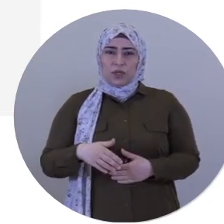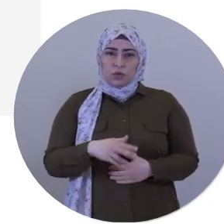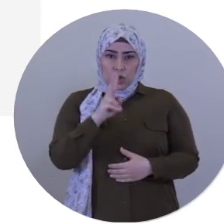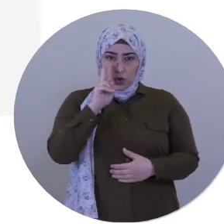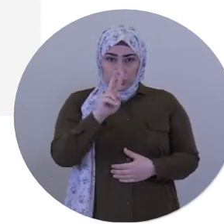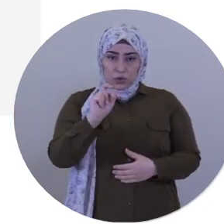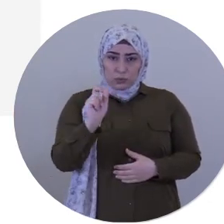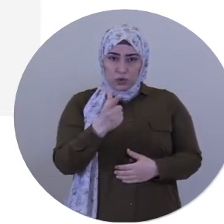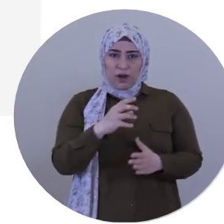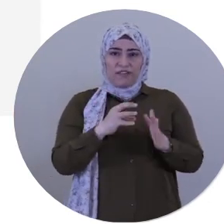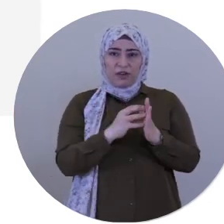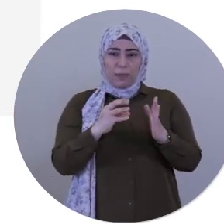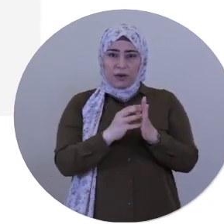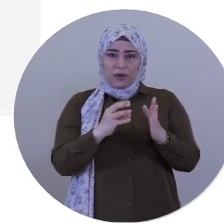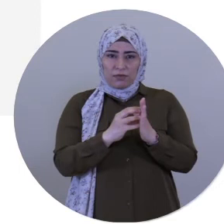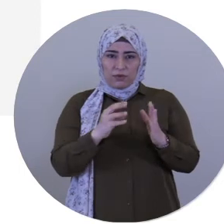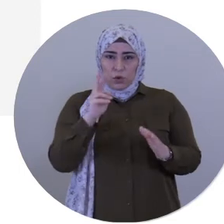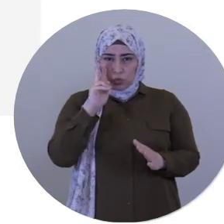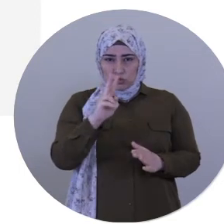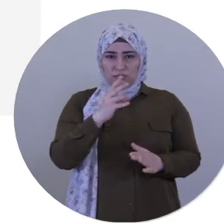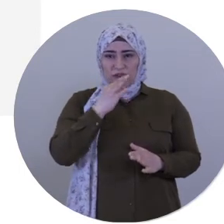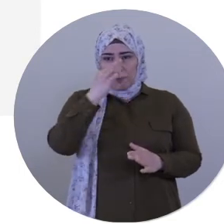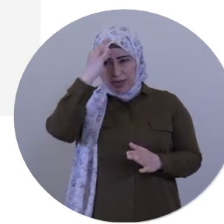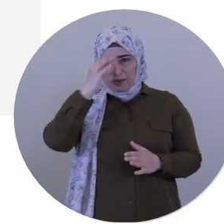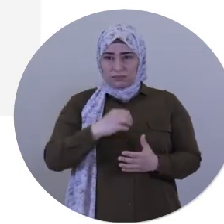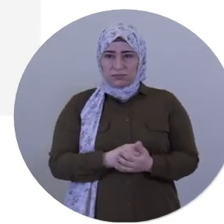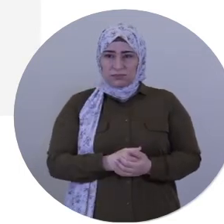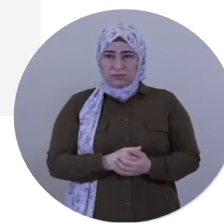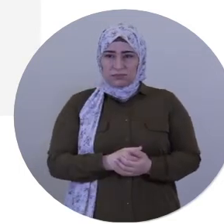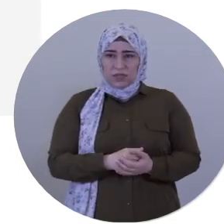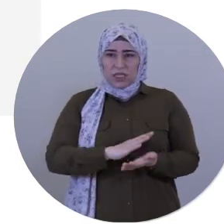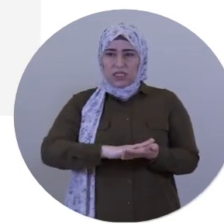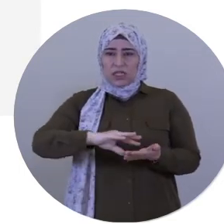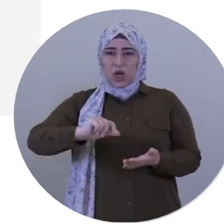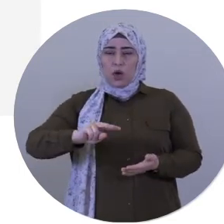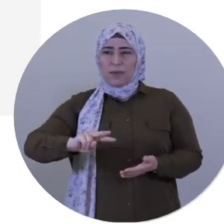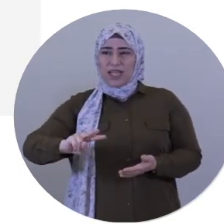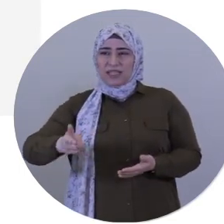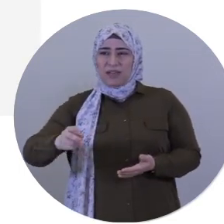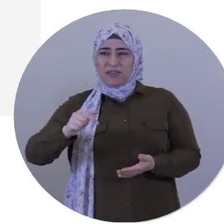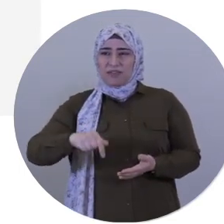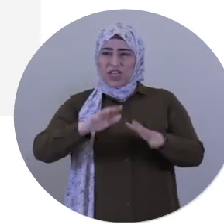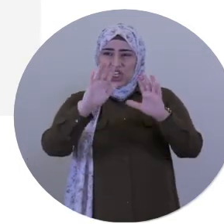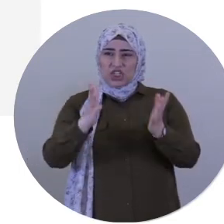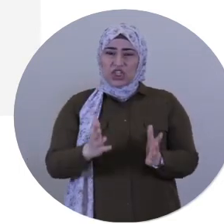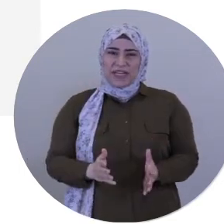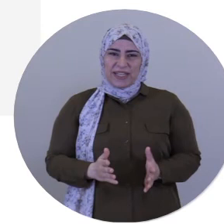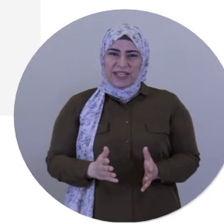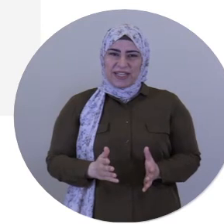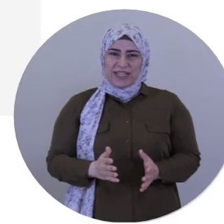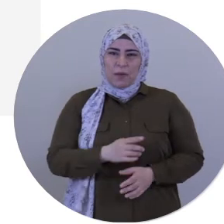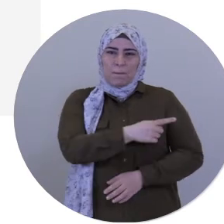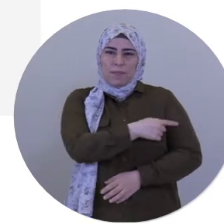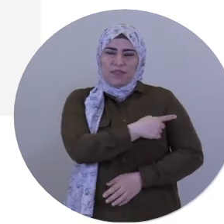the word lays in paragraph 4, deserts differ greatly in appearance where sand is abundant, that